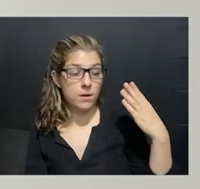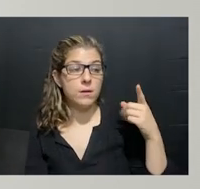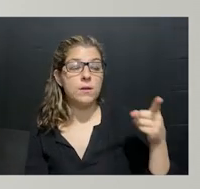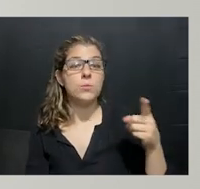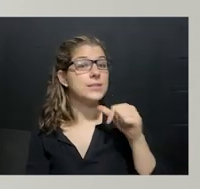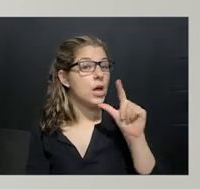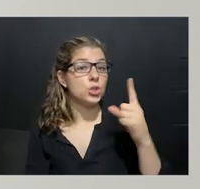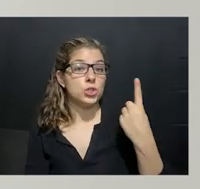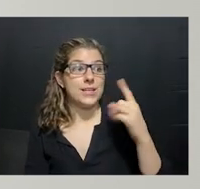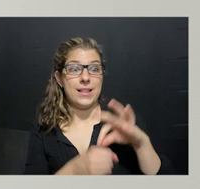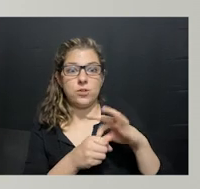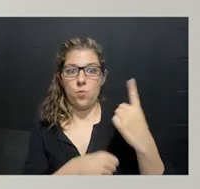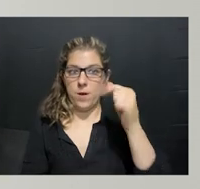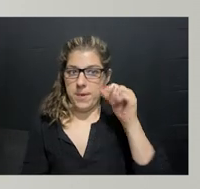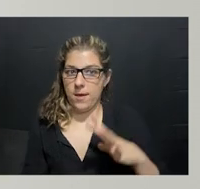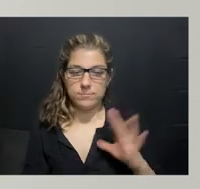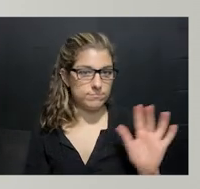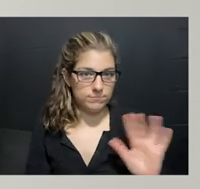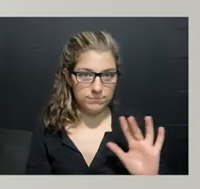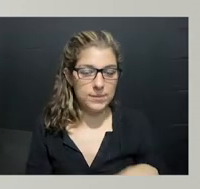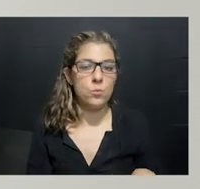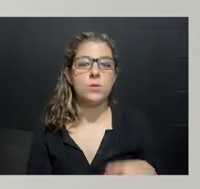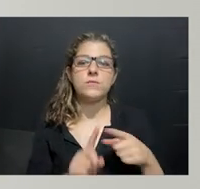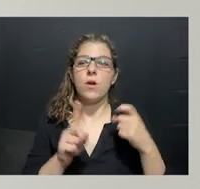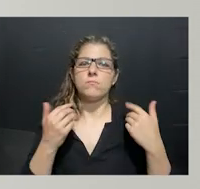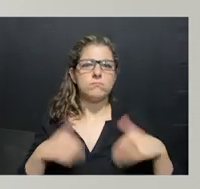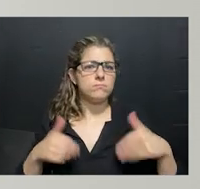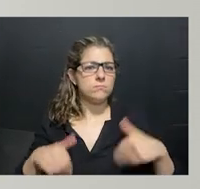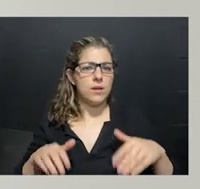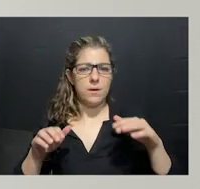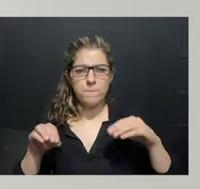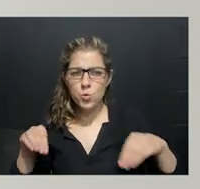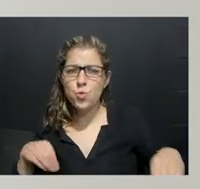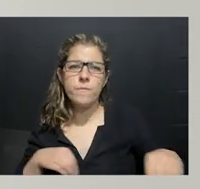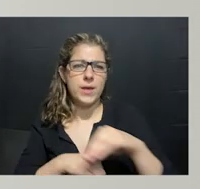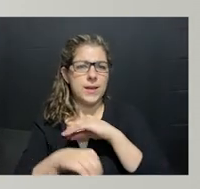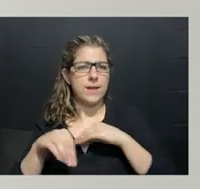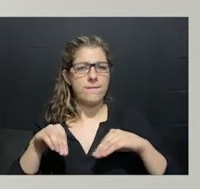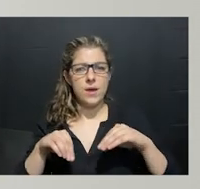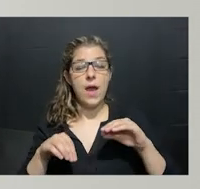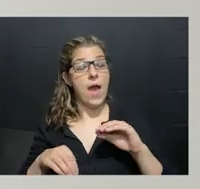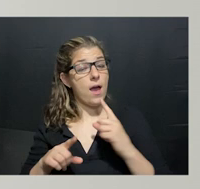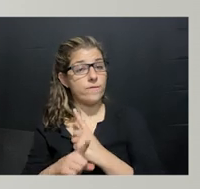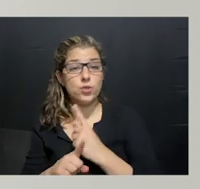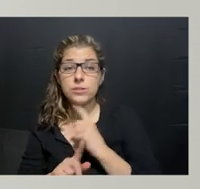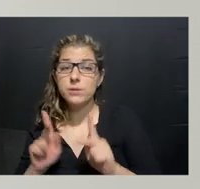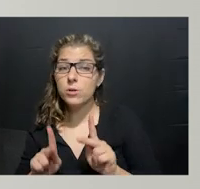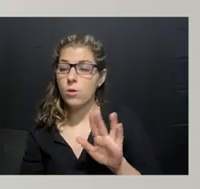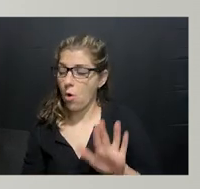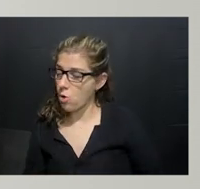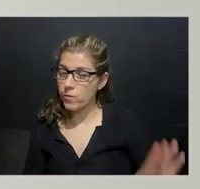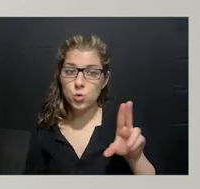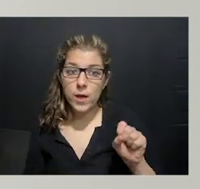was not just about the election of one man. That came out of an extraordinary movement of average people across this